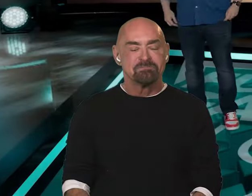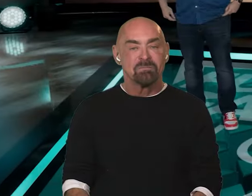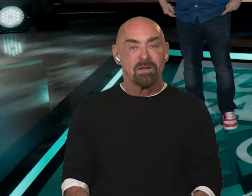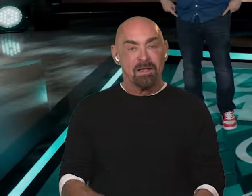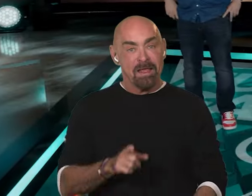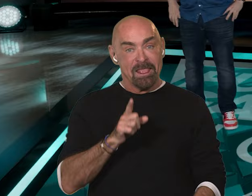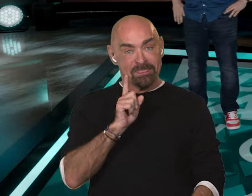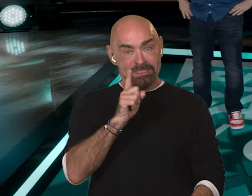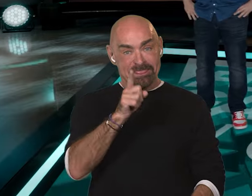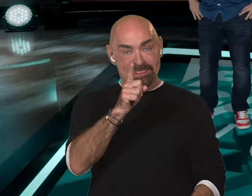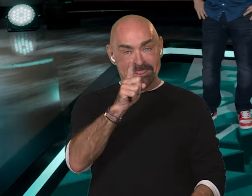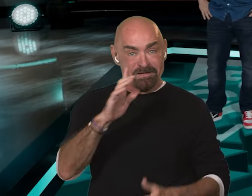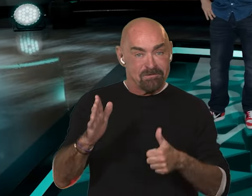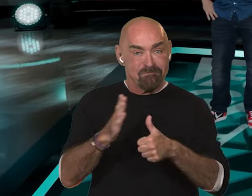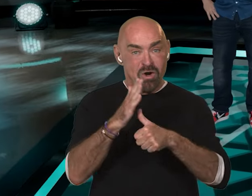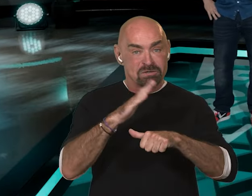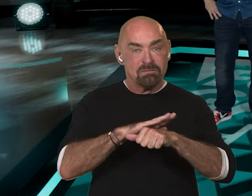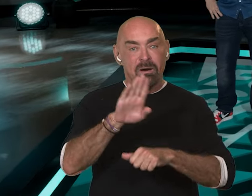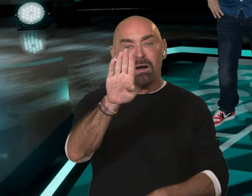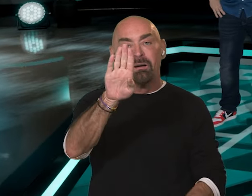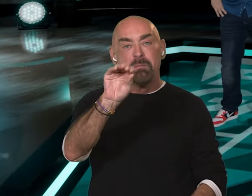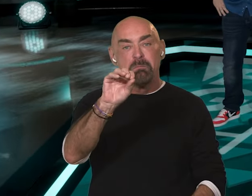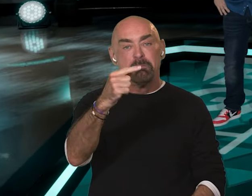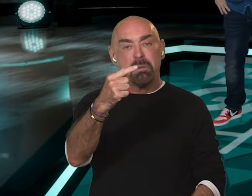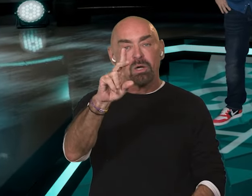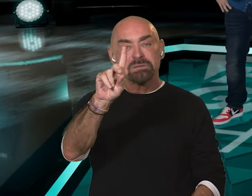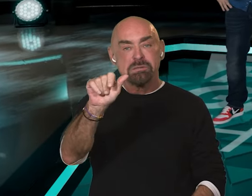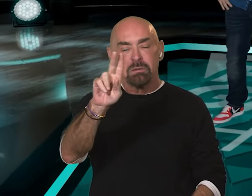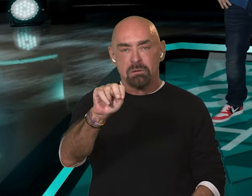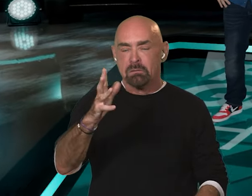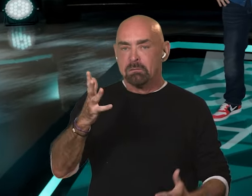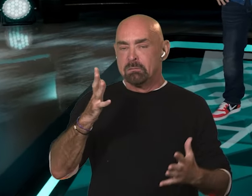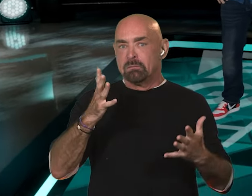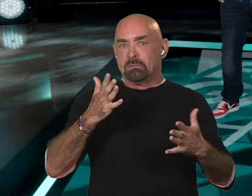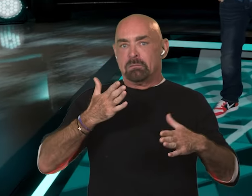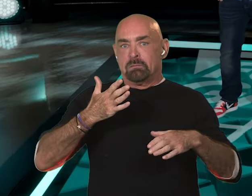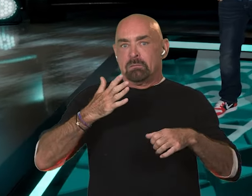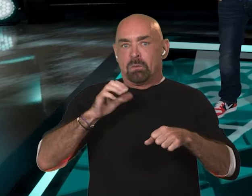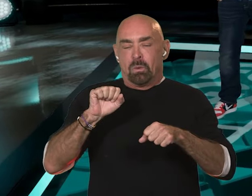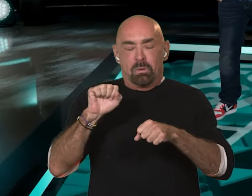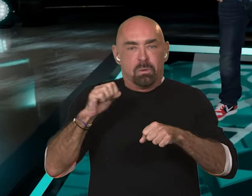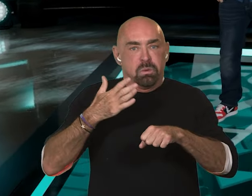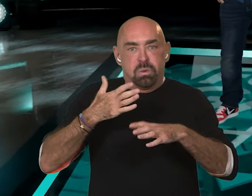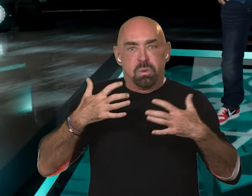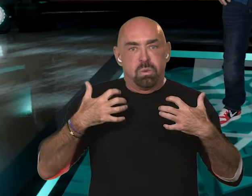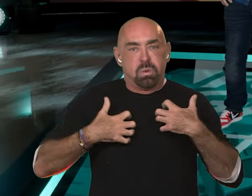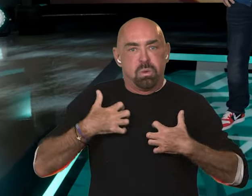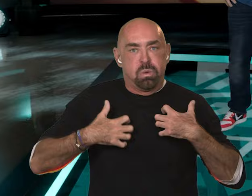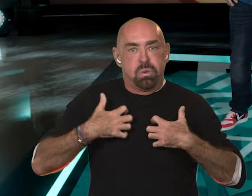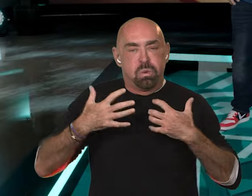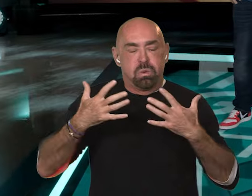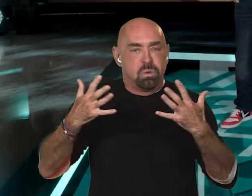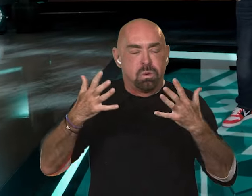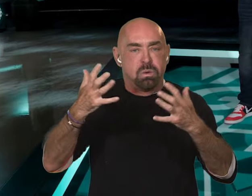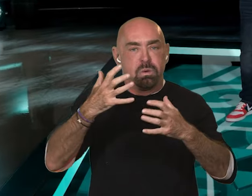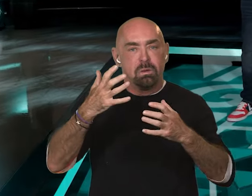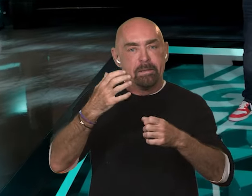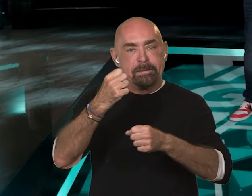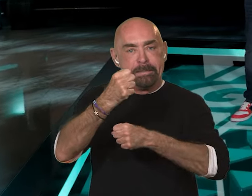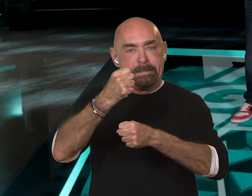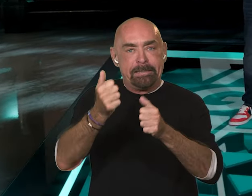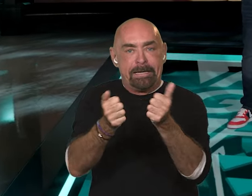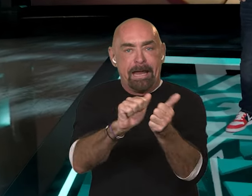That was your first look at Bogdan's Cross, a grisly action-adventure game coming to Steam and the Epic Game Store. Be sure